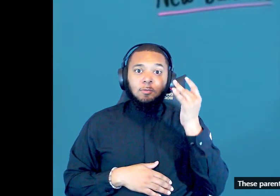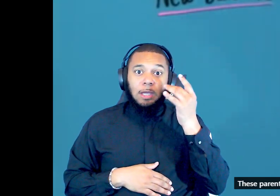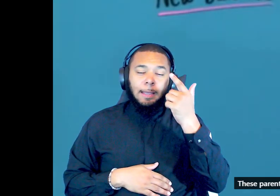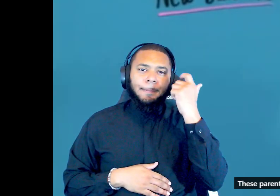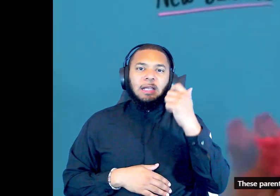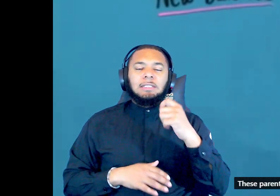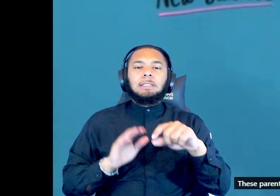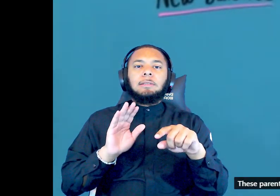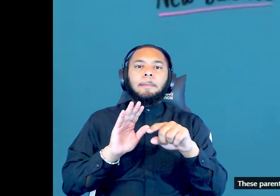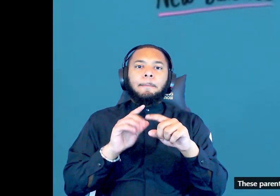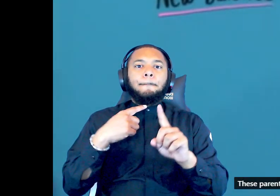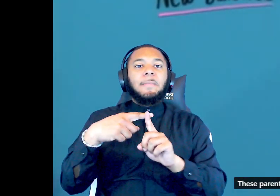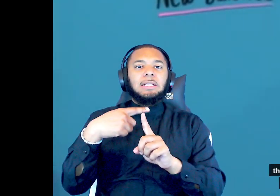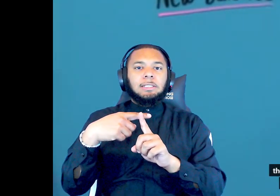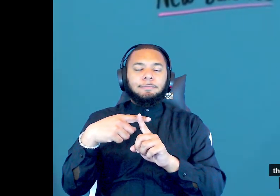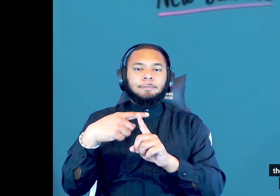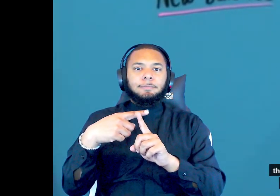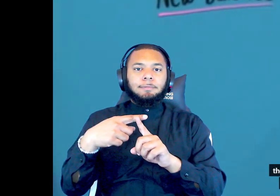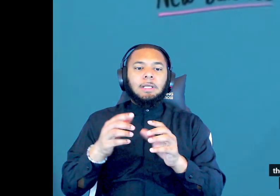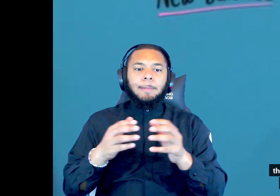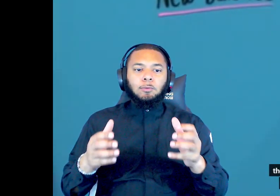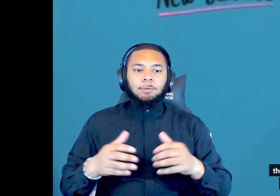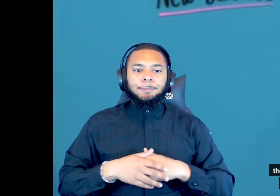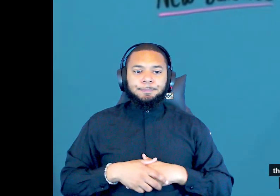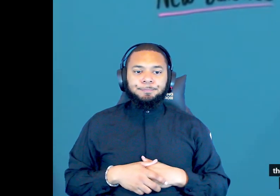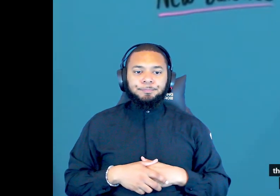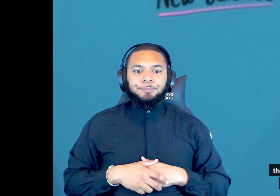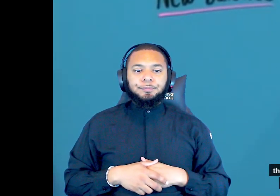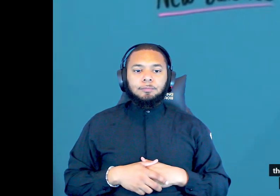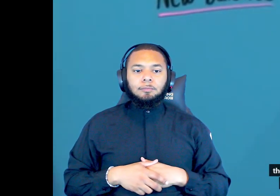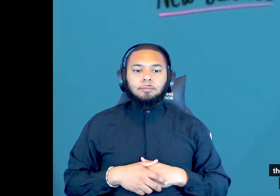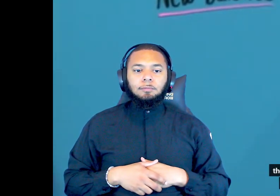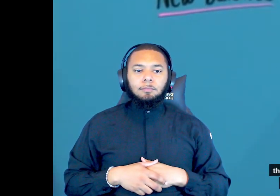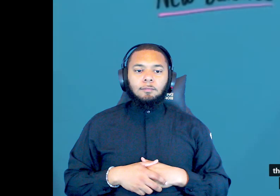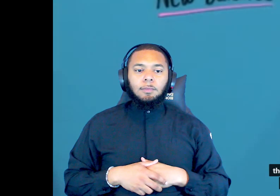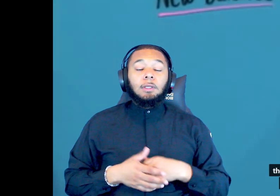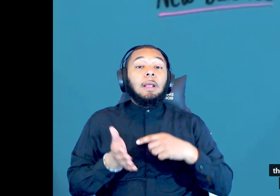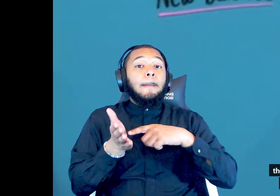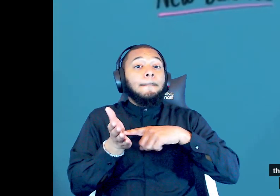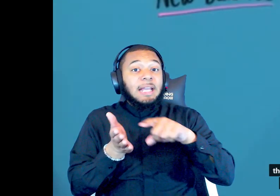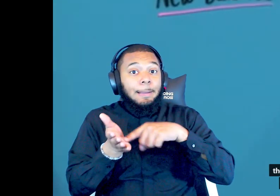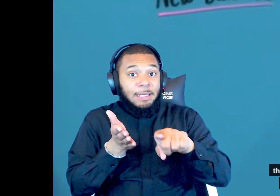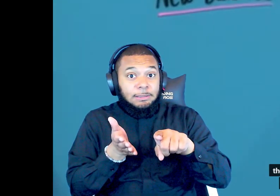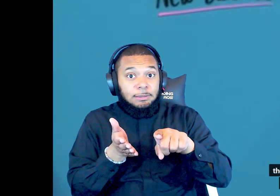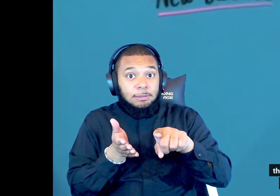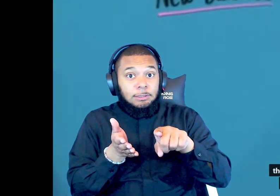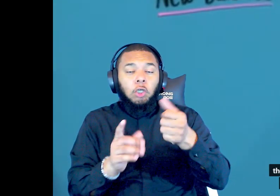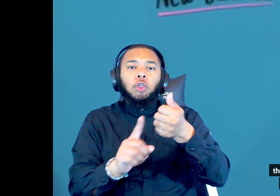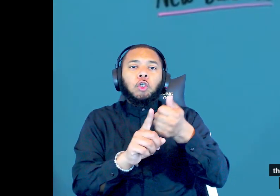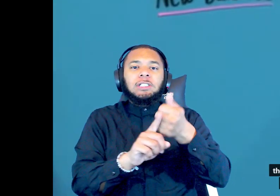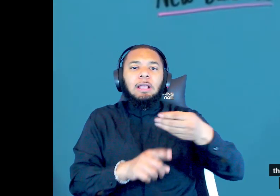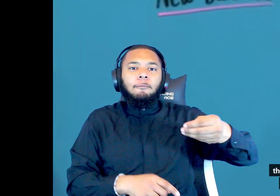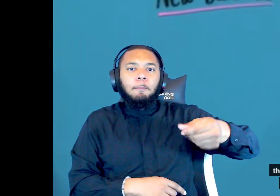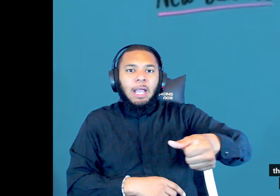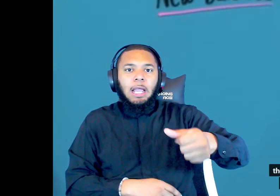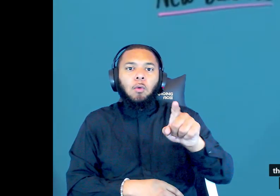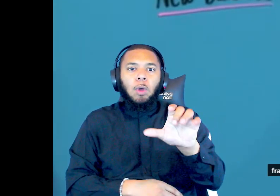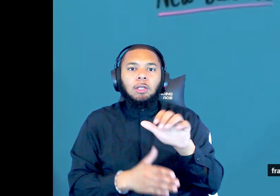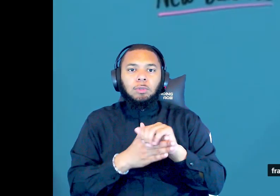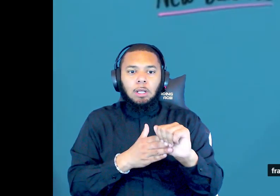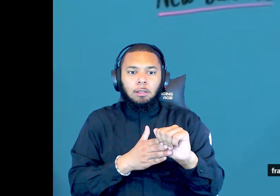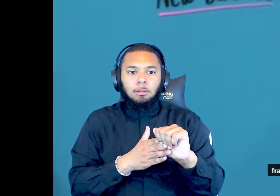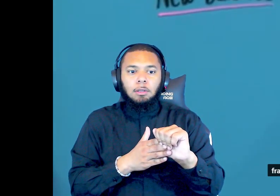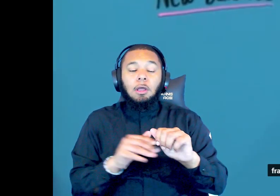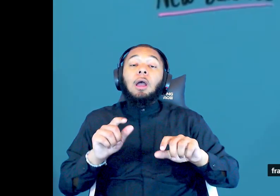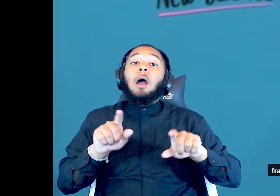And then payments. You're able to pay $100 of this off. And there was some